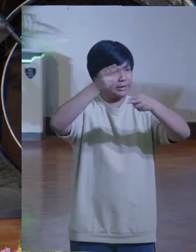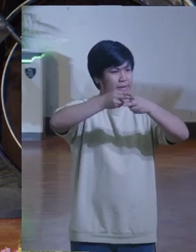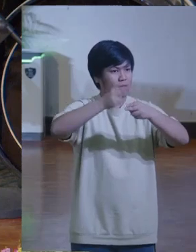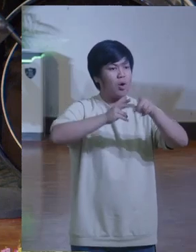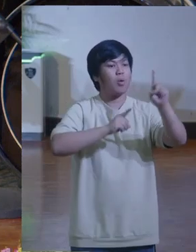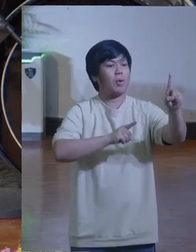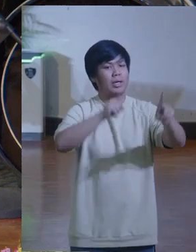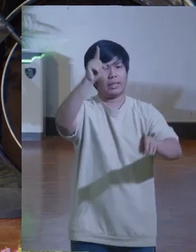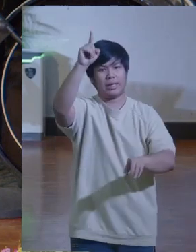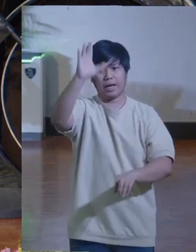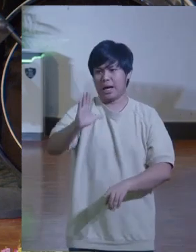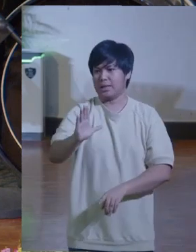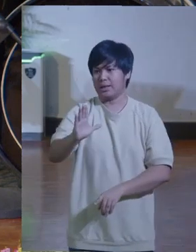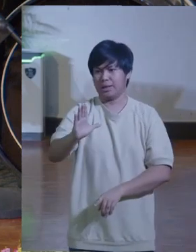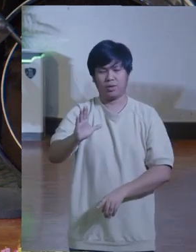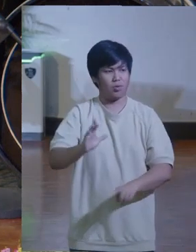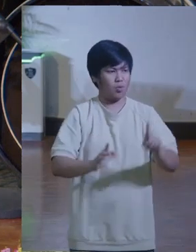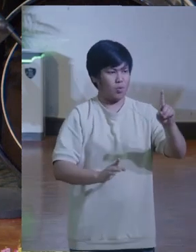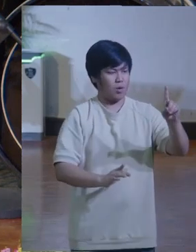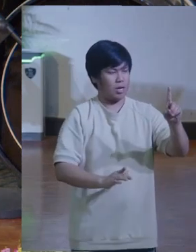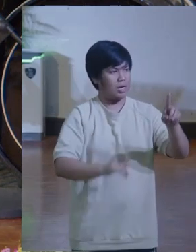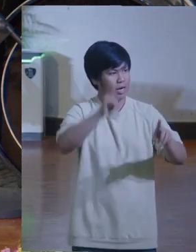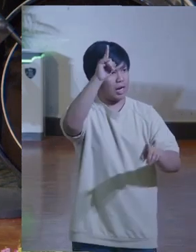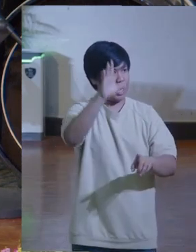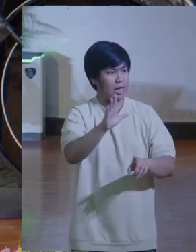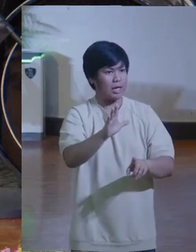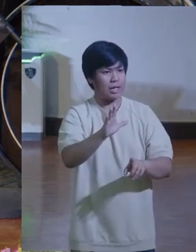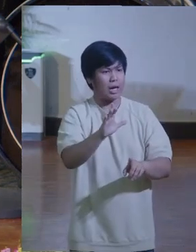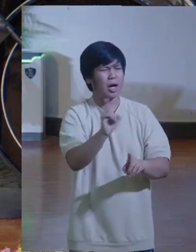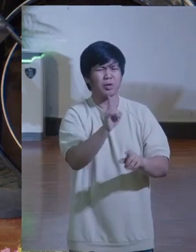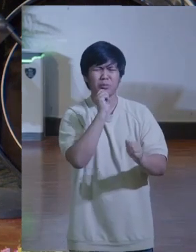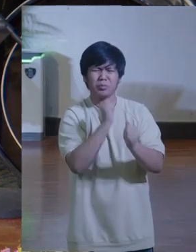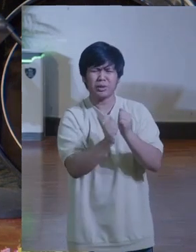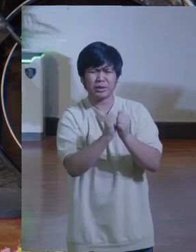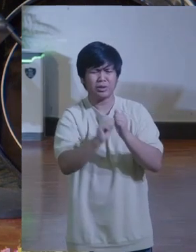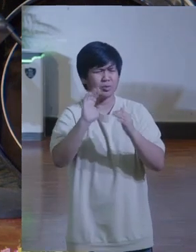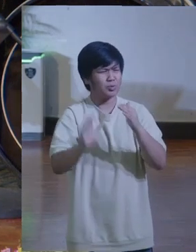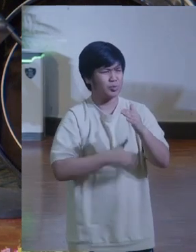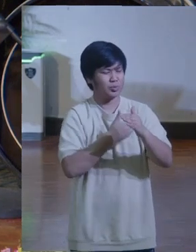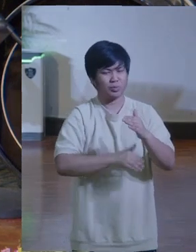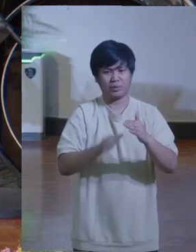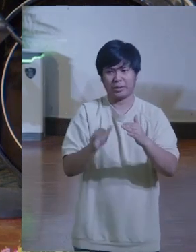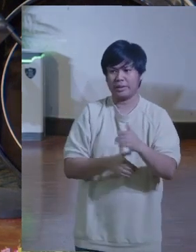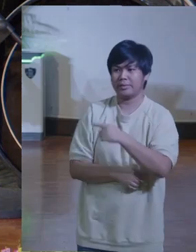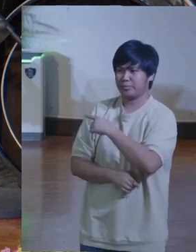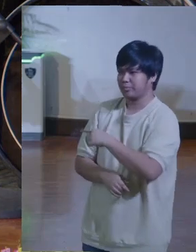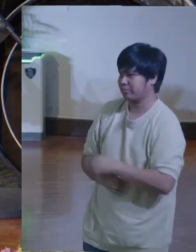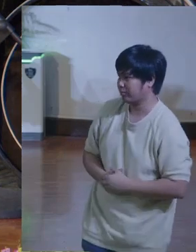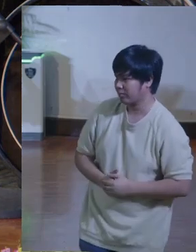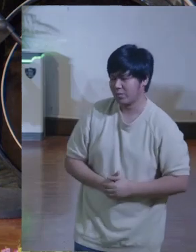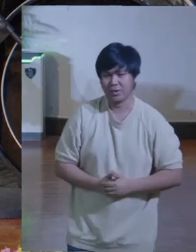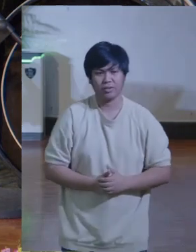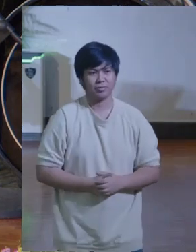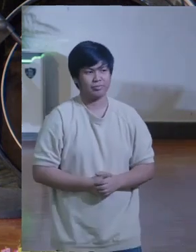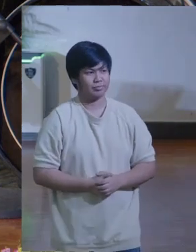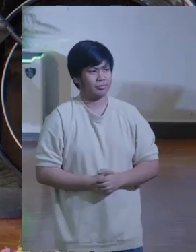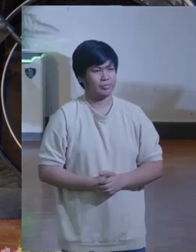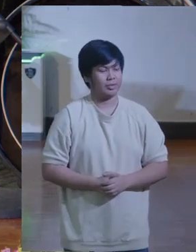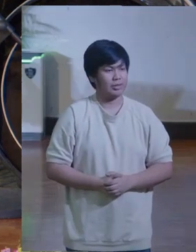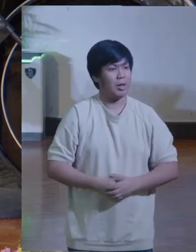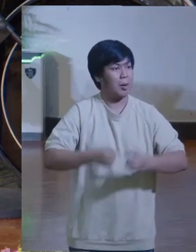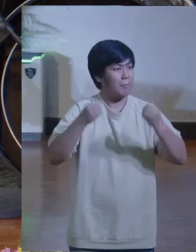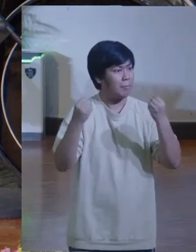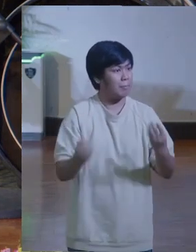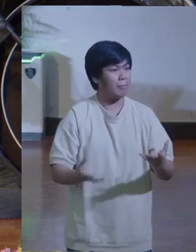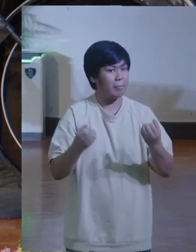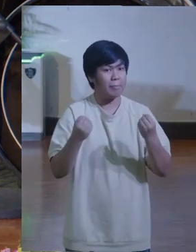One God, no? Ang lyrics ng kanta ay parang ganito. Many